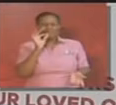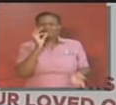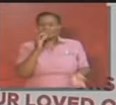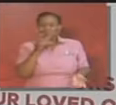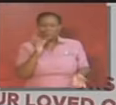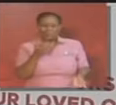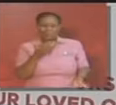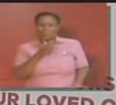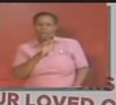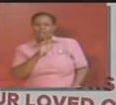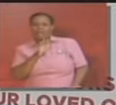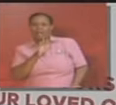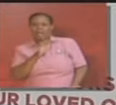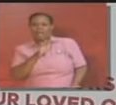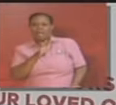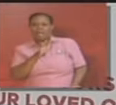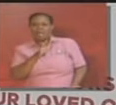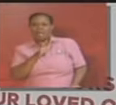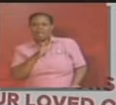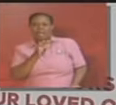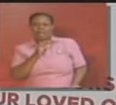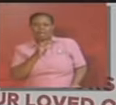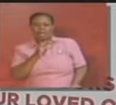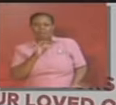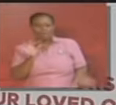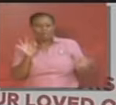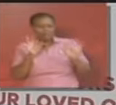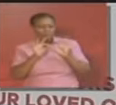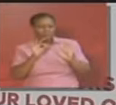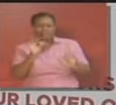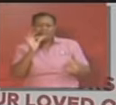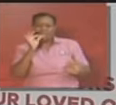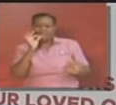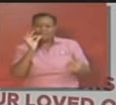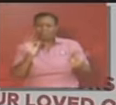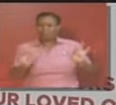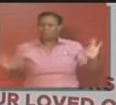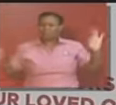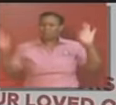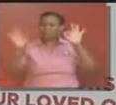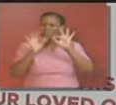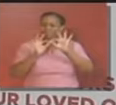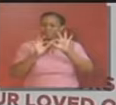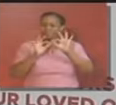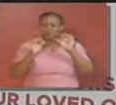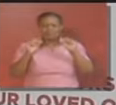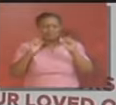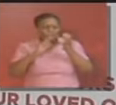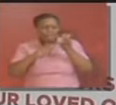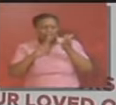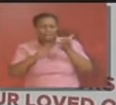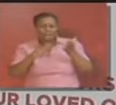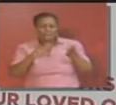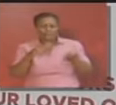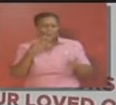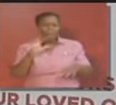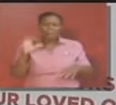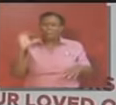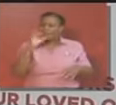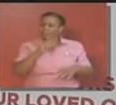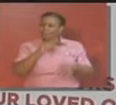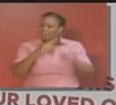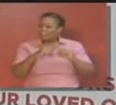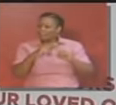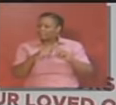of not swabbing when you are a primary or secondary contact of a case is that we then miss the fact that you may be positive and therefore we cannot contact